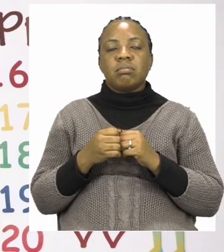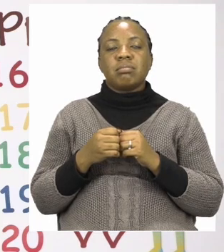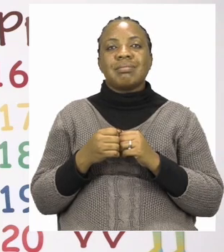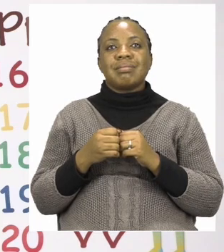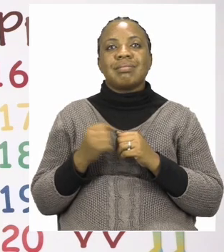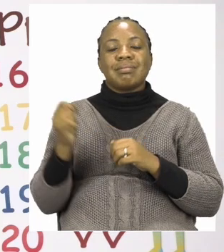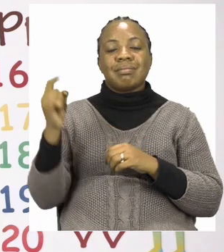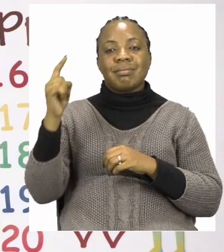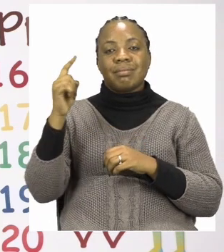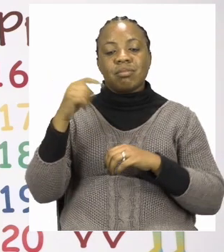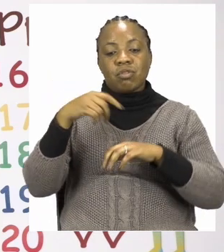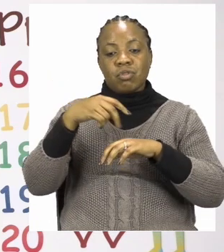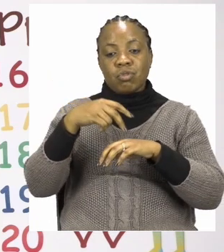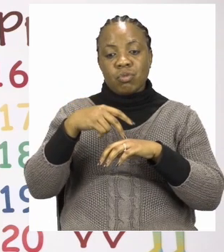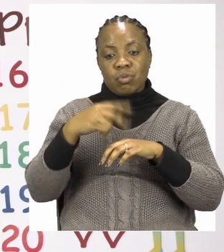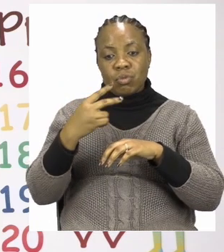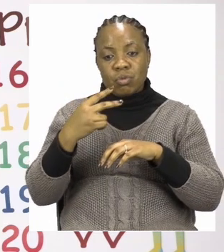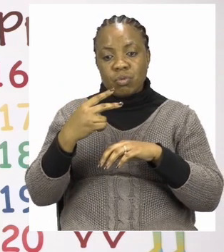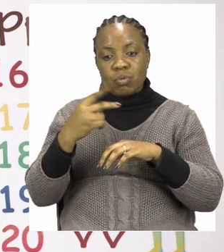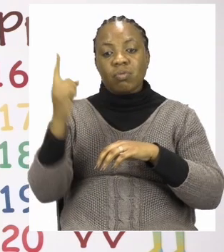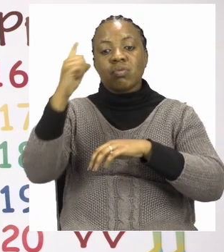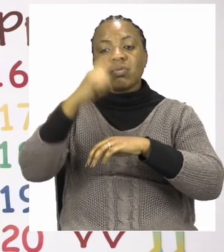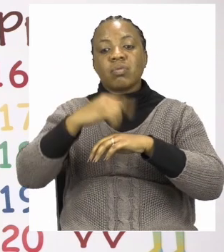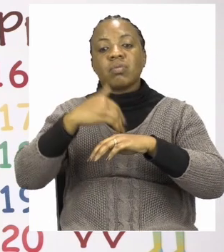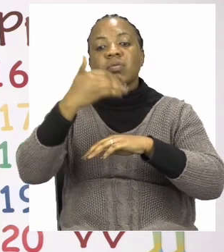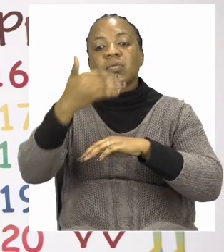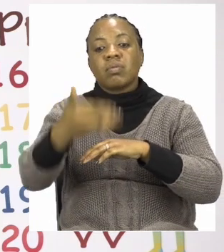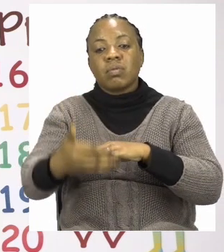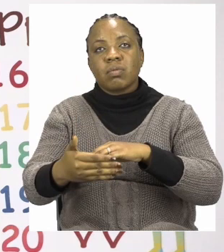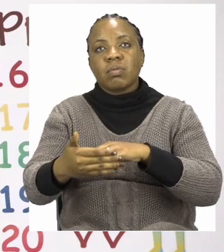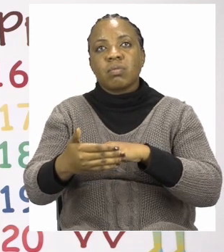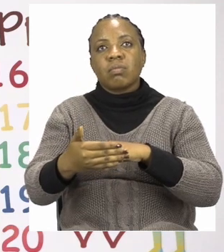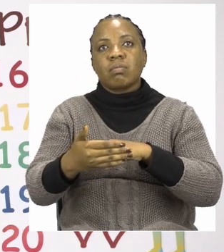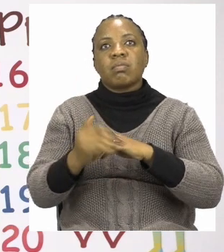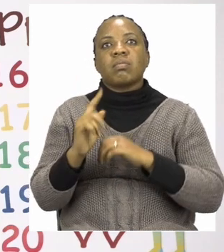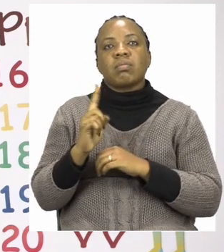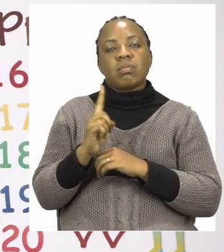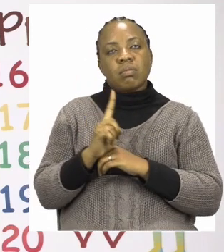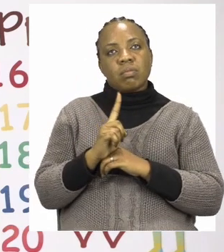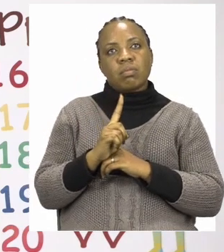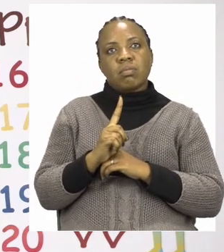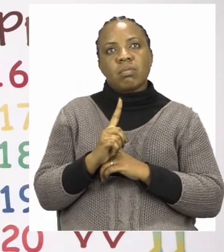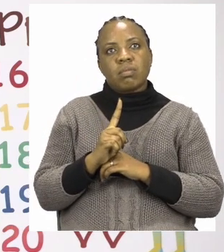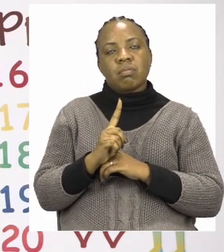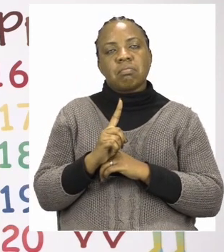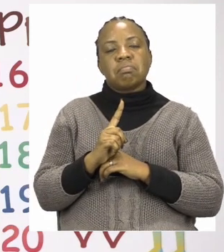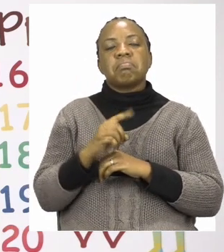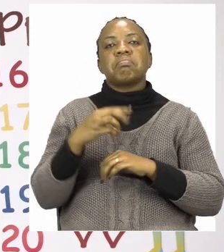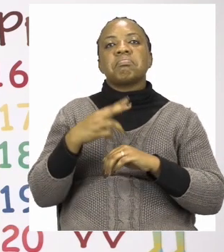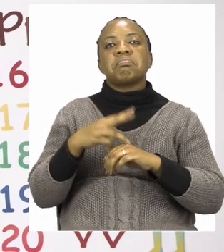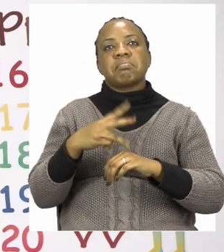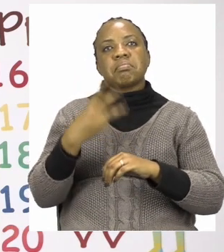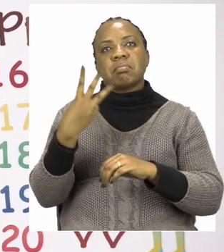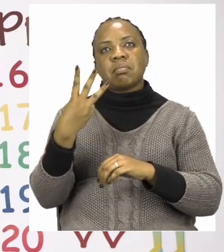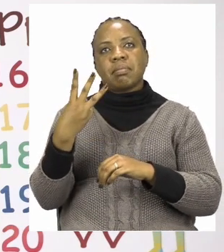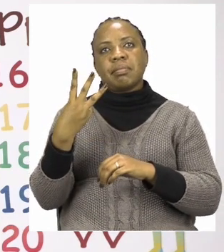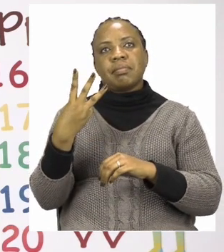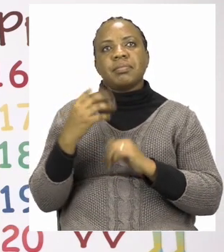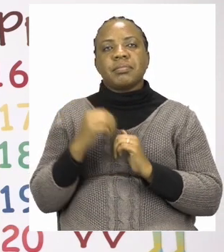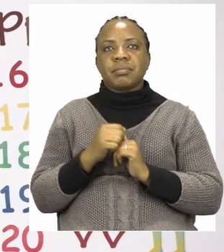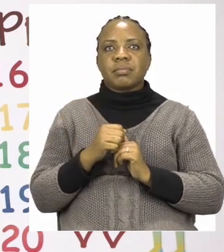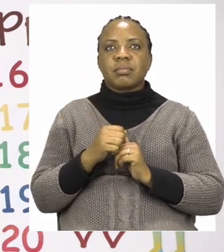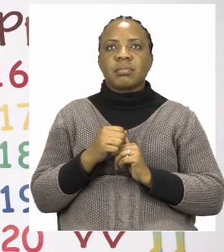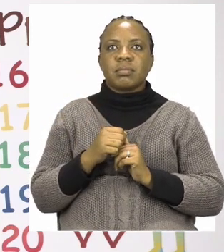Tuesday. So if we look at Tuesday, the day after Tuesday is Wednesday. And if you